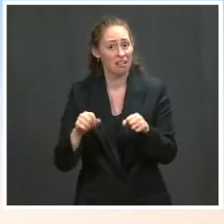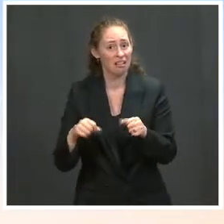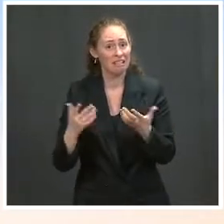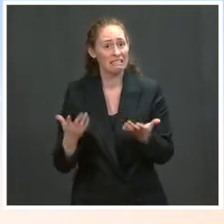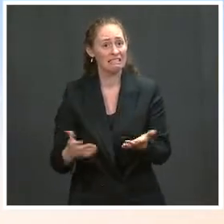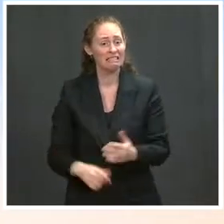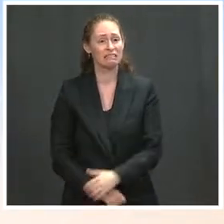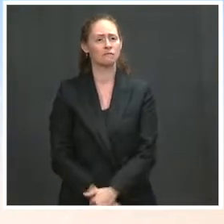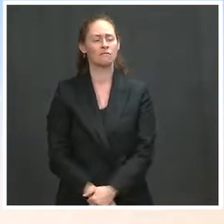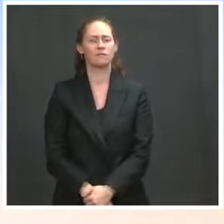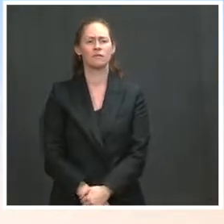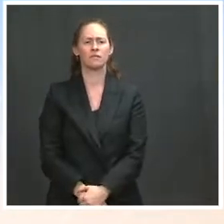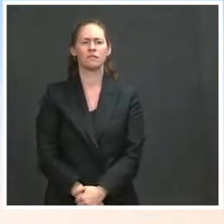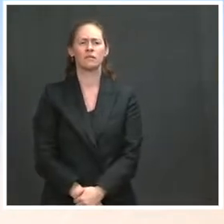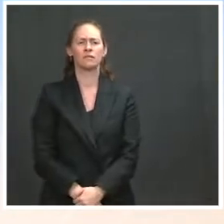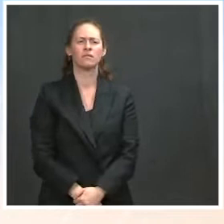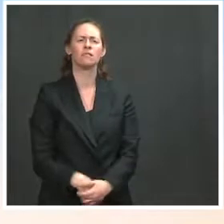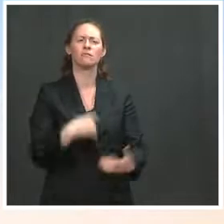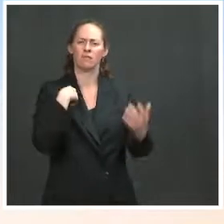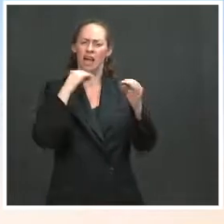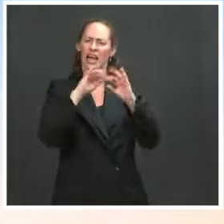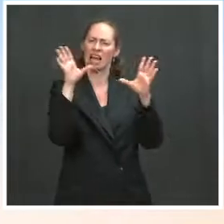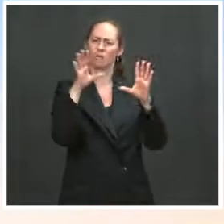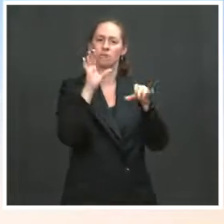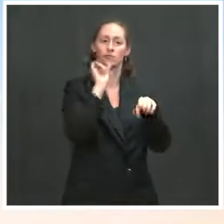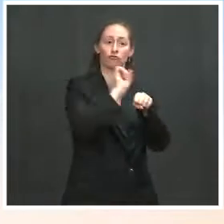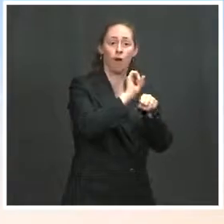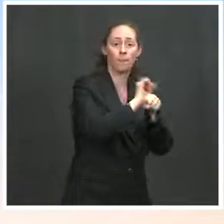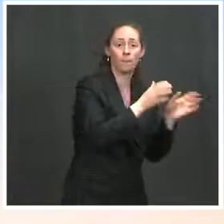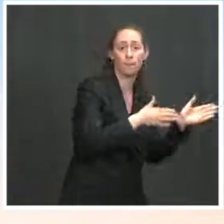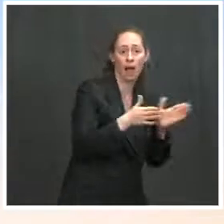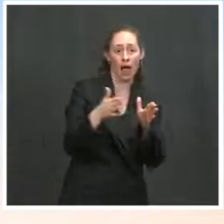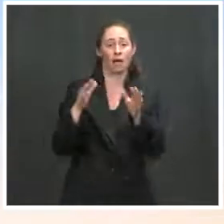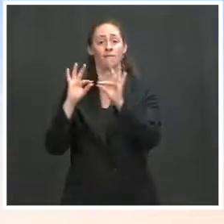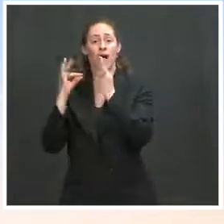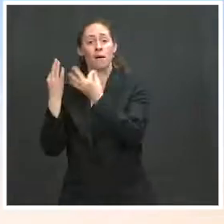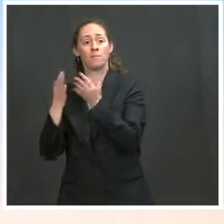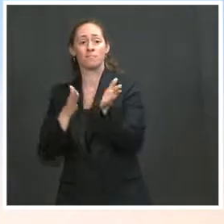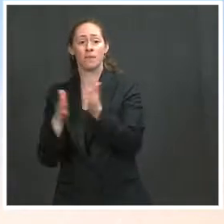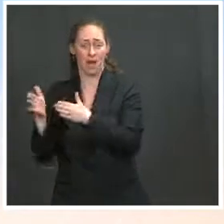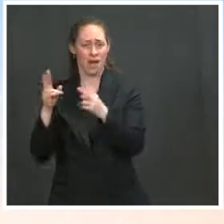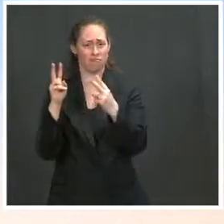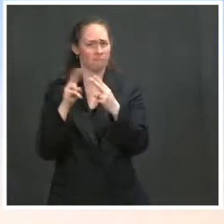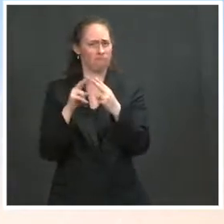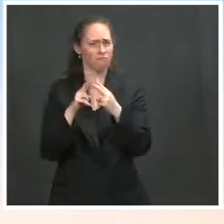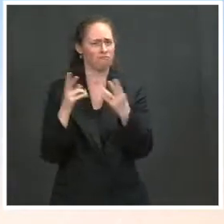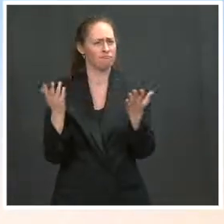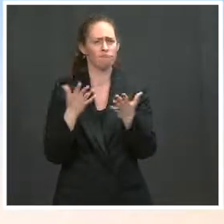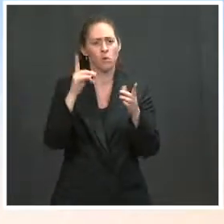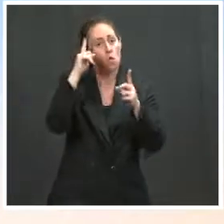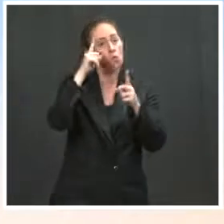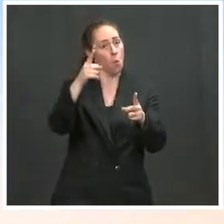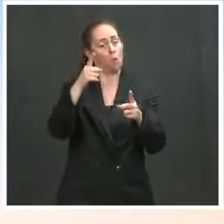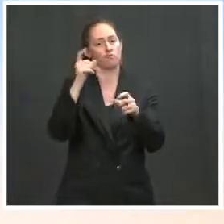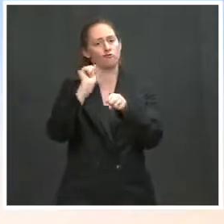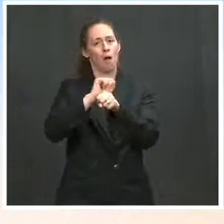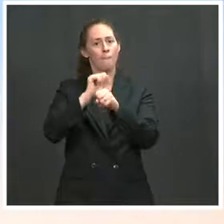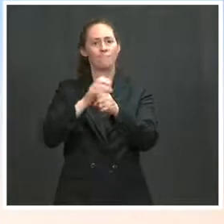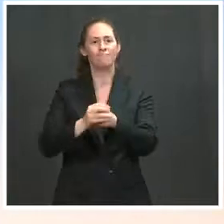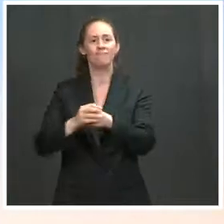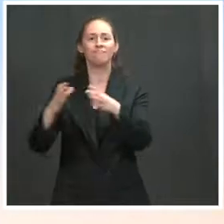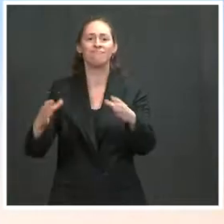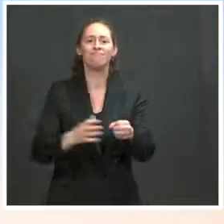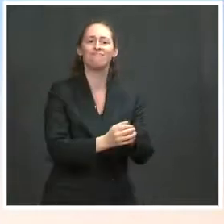American Families Plan proposal. Look, both of those plans will create job opportunities for all Americans, rebuild our crumbling